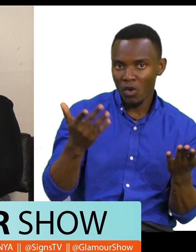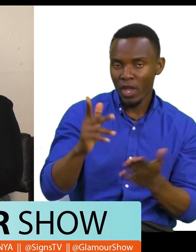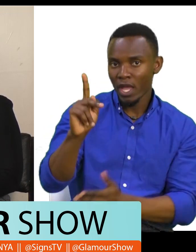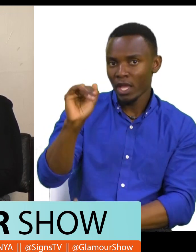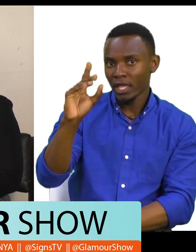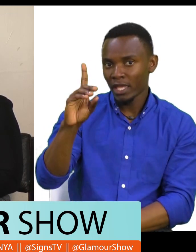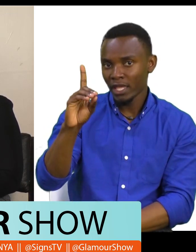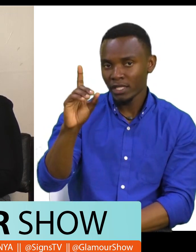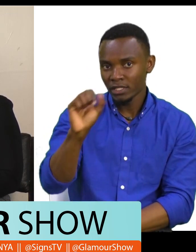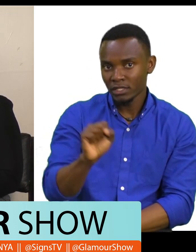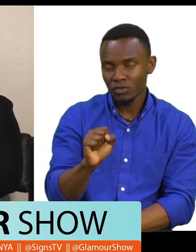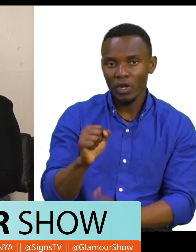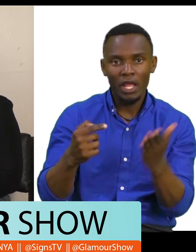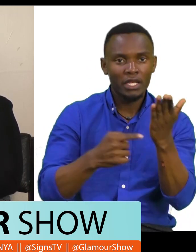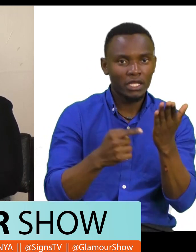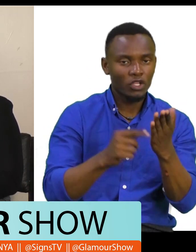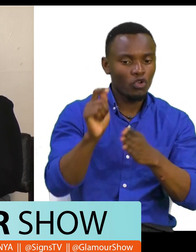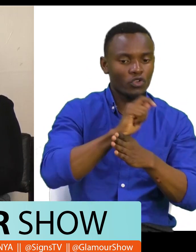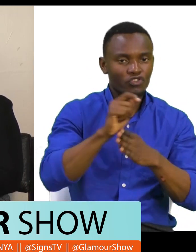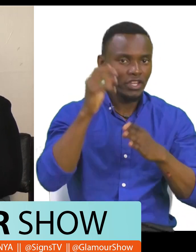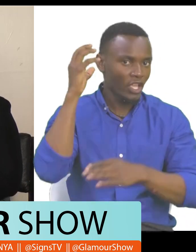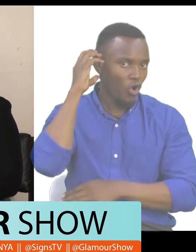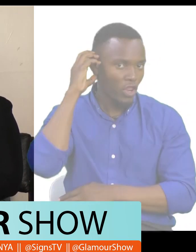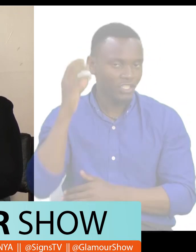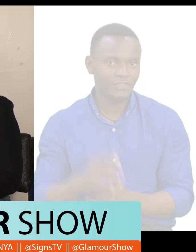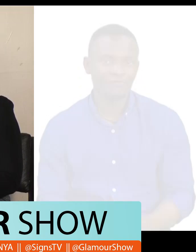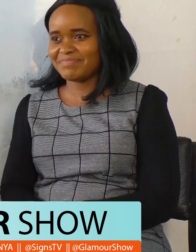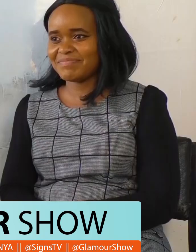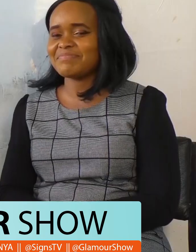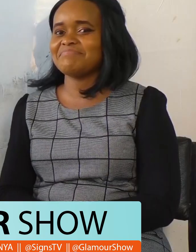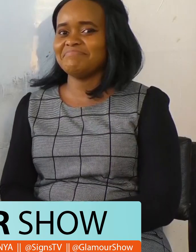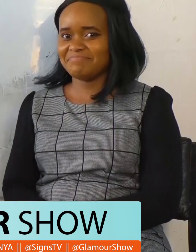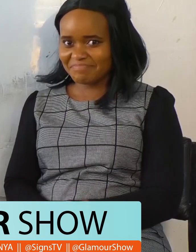KID Technical Training College. Yeah.